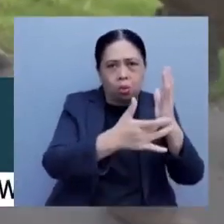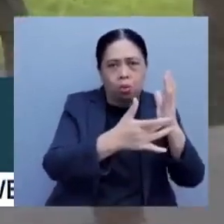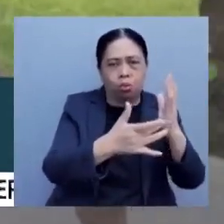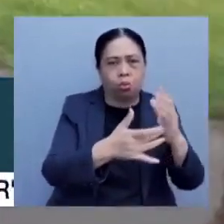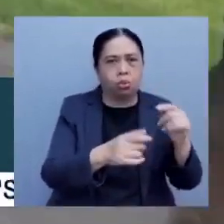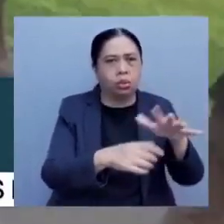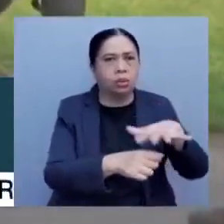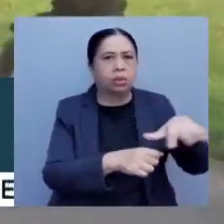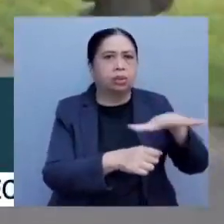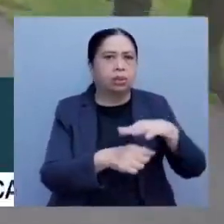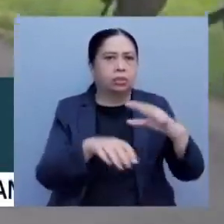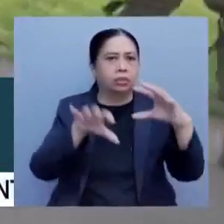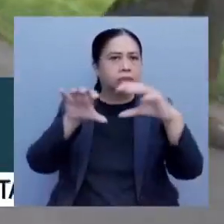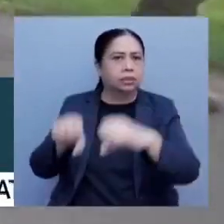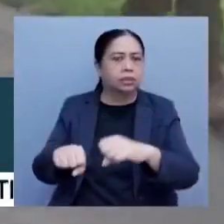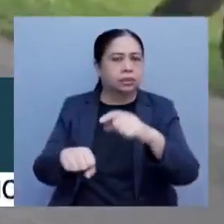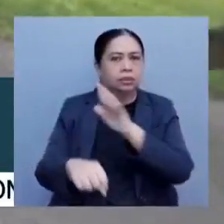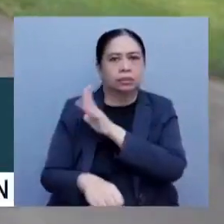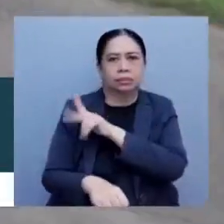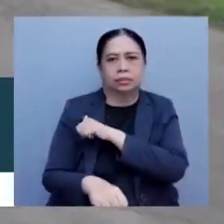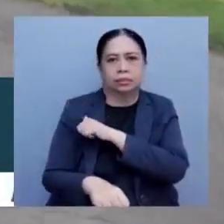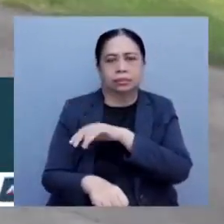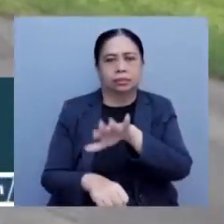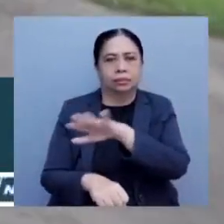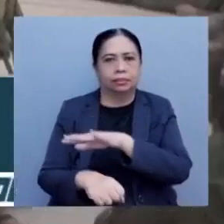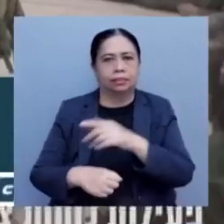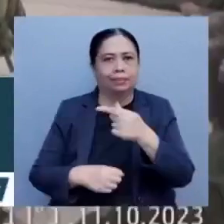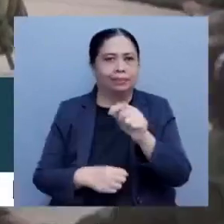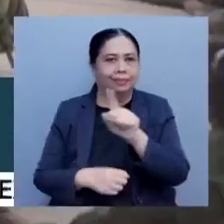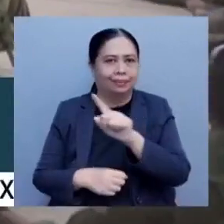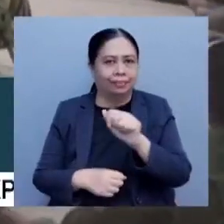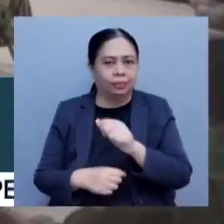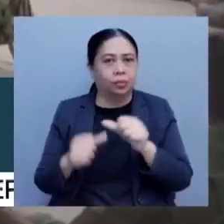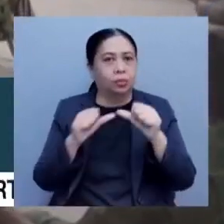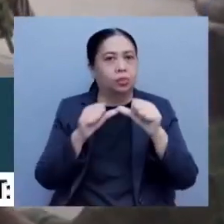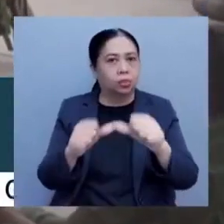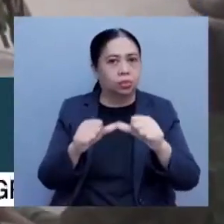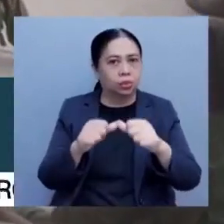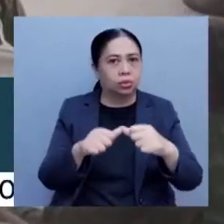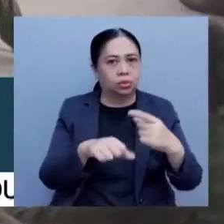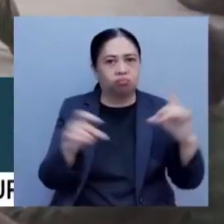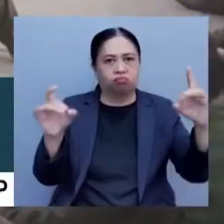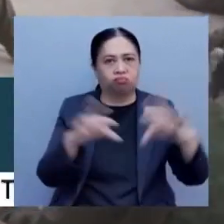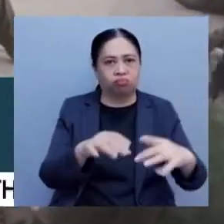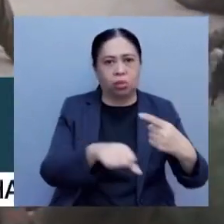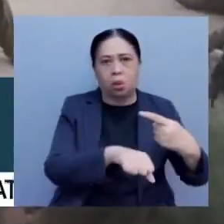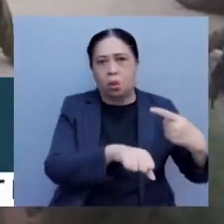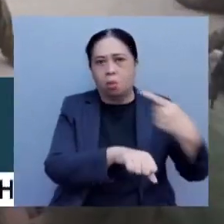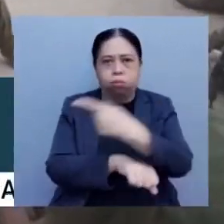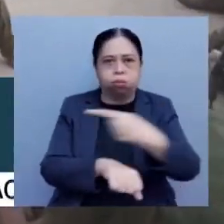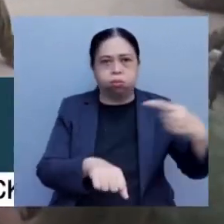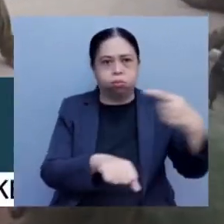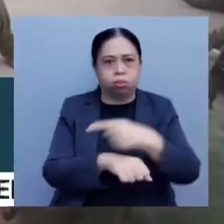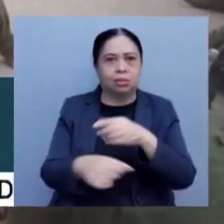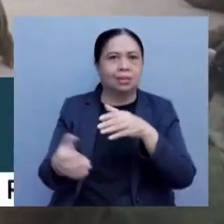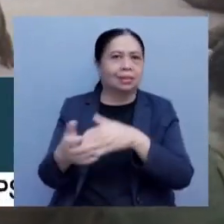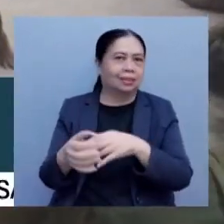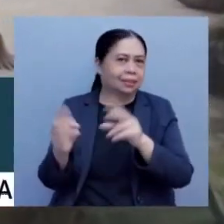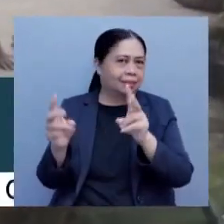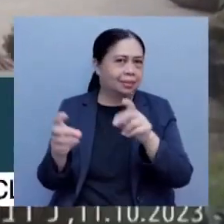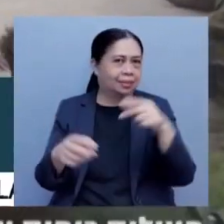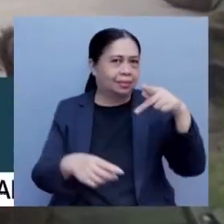around the occupied Palestinian territory as it continues its retaliatory campaign against what Prime